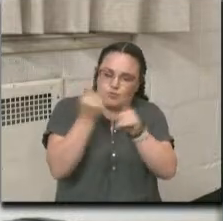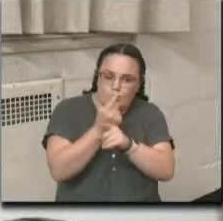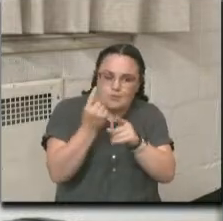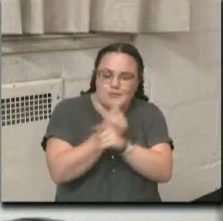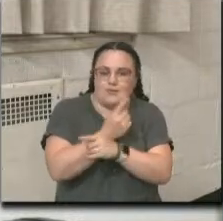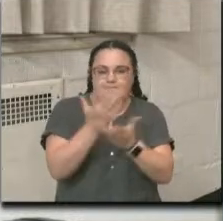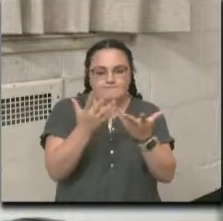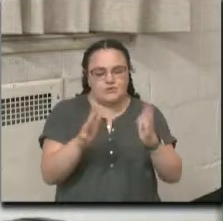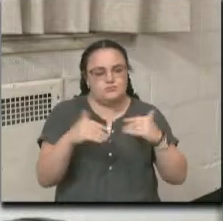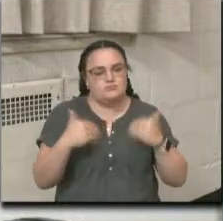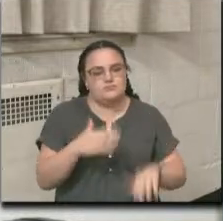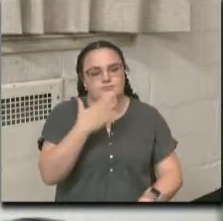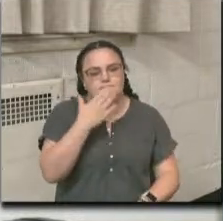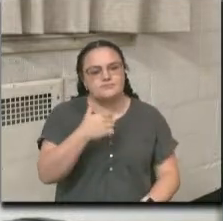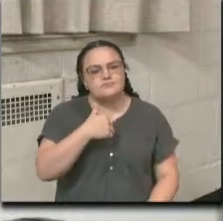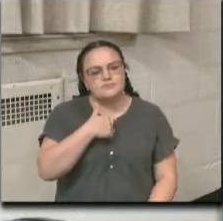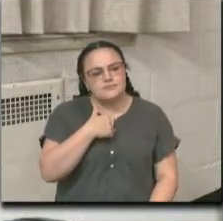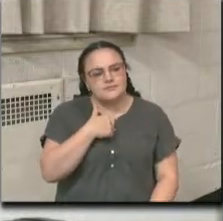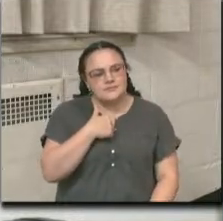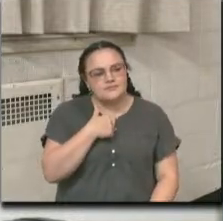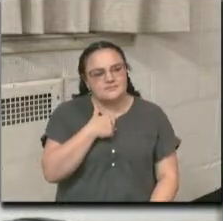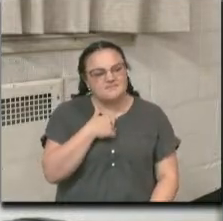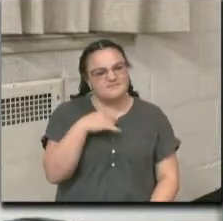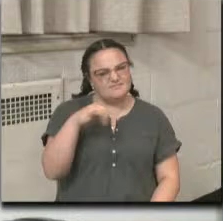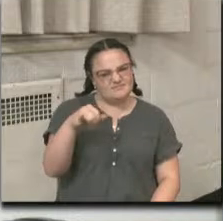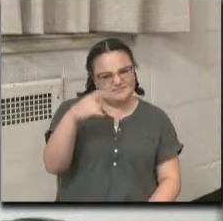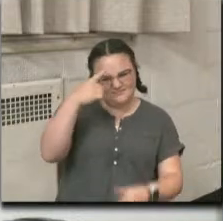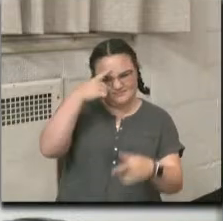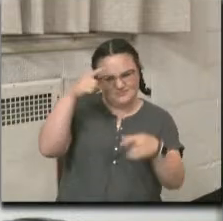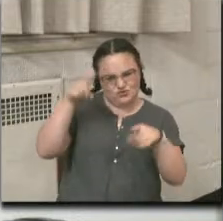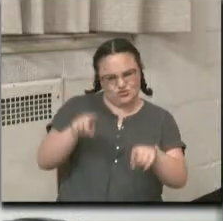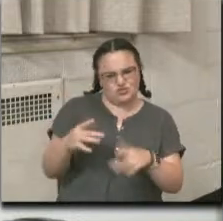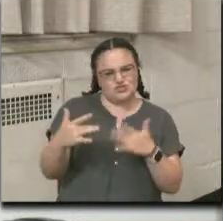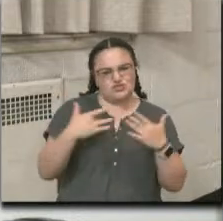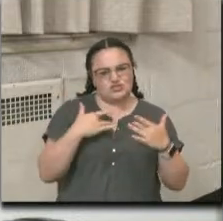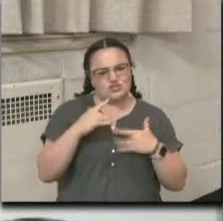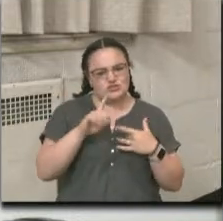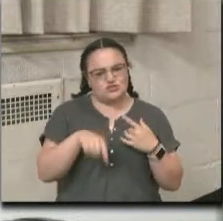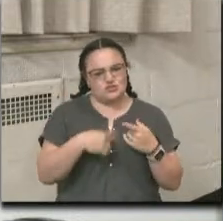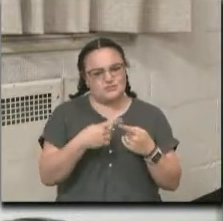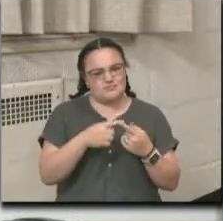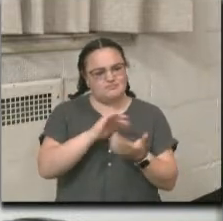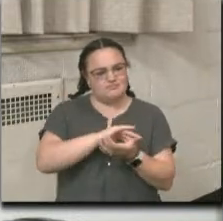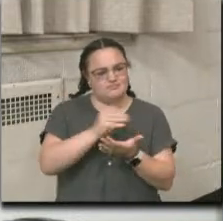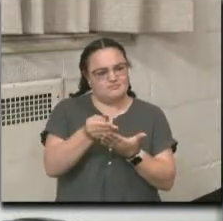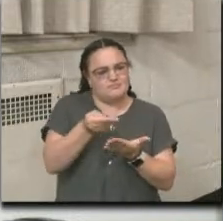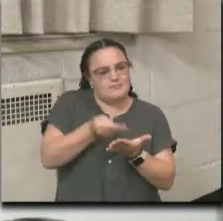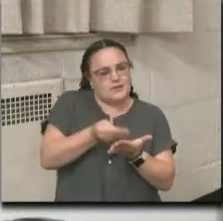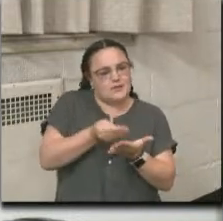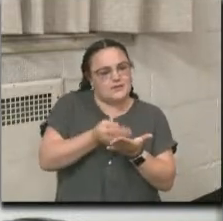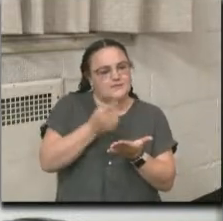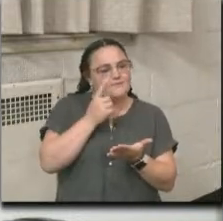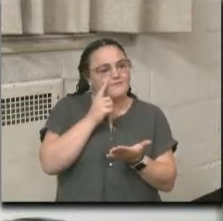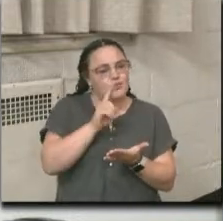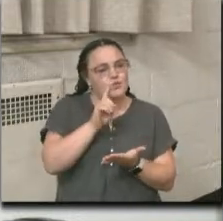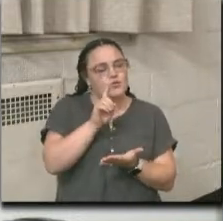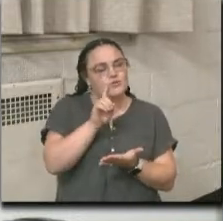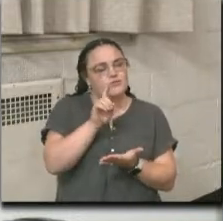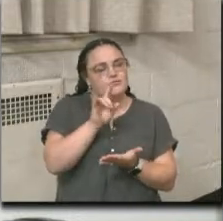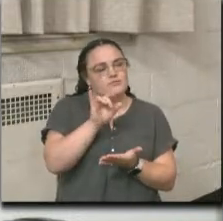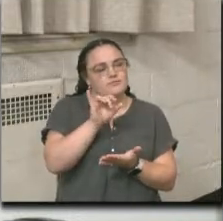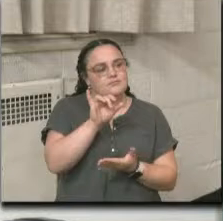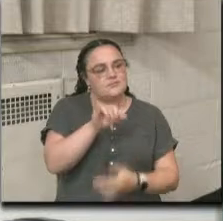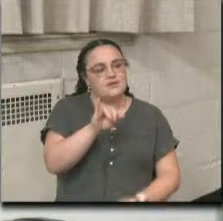finalized. I too am concerned about the amount of funds for the office,